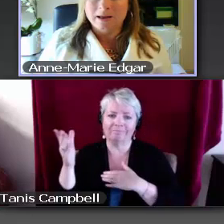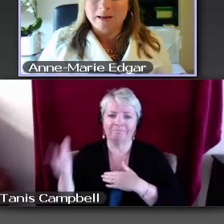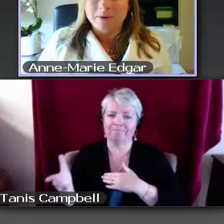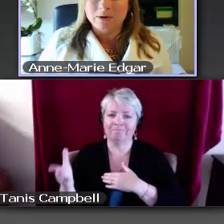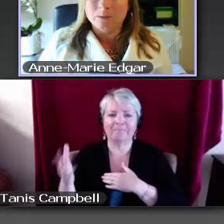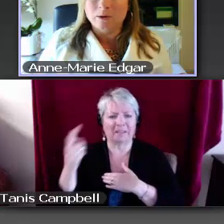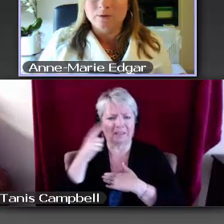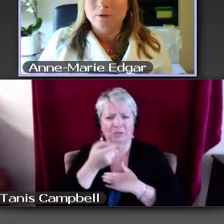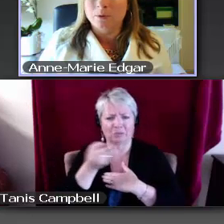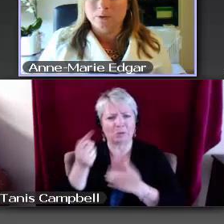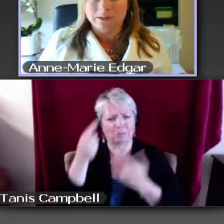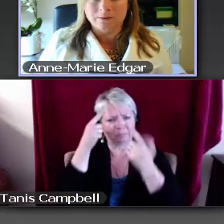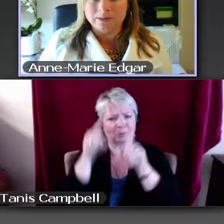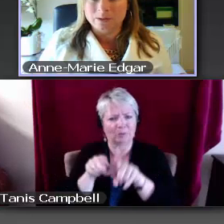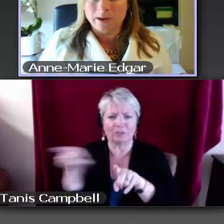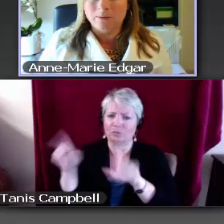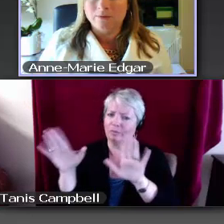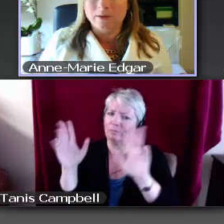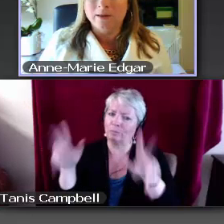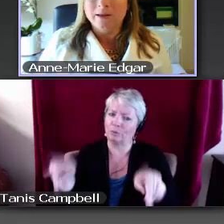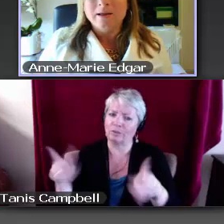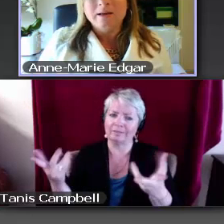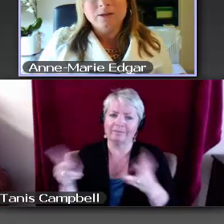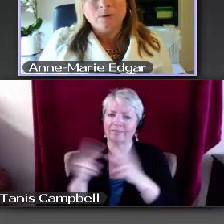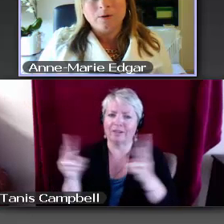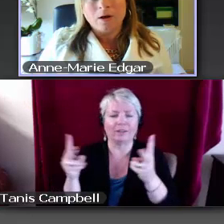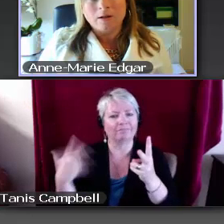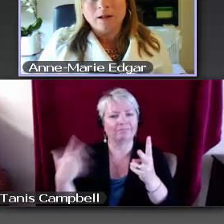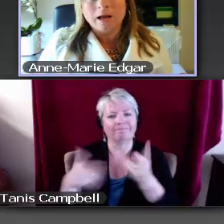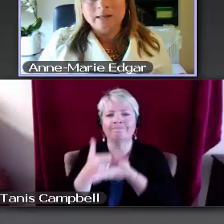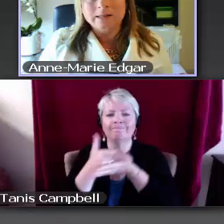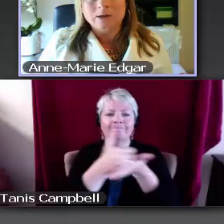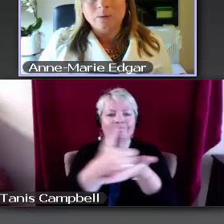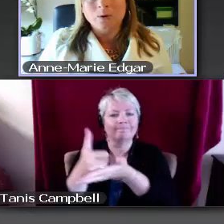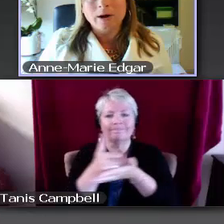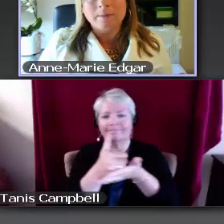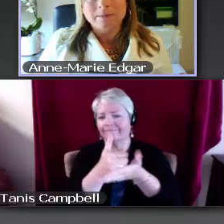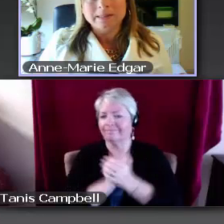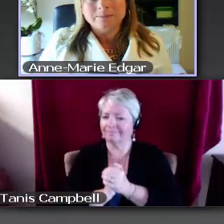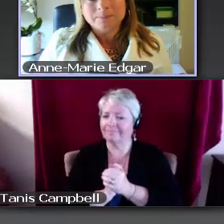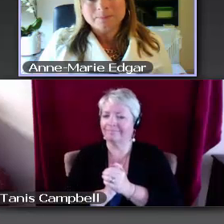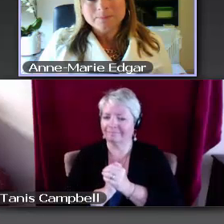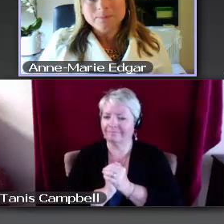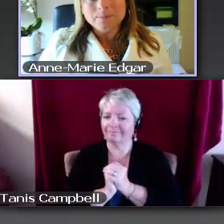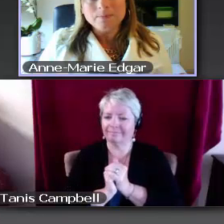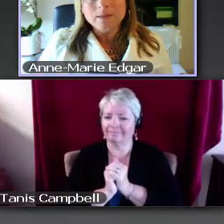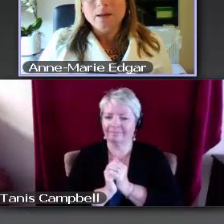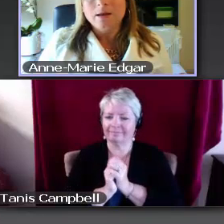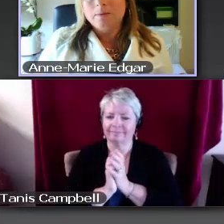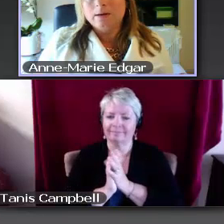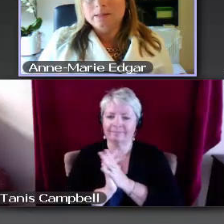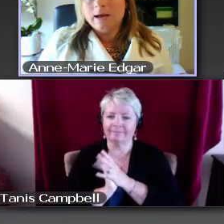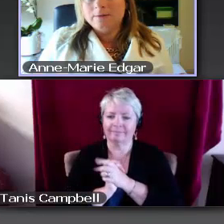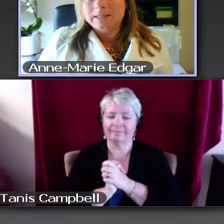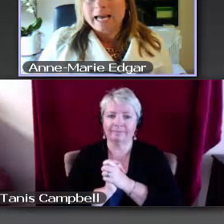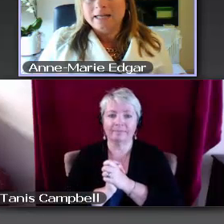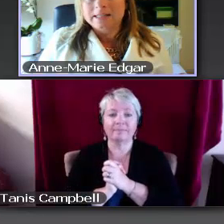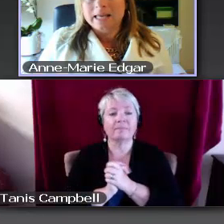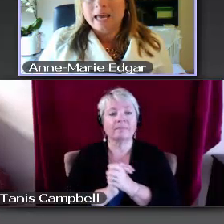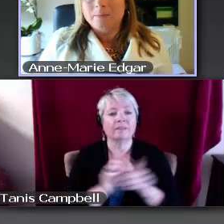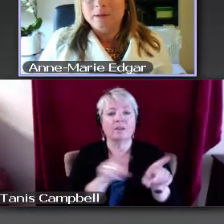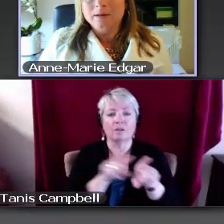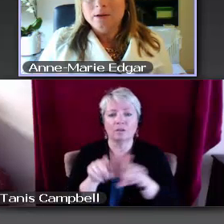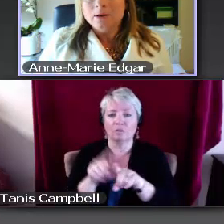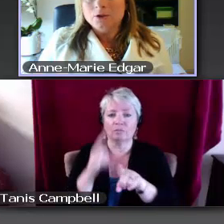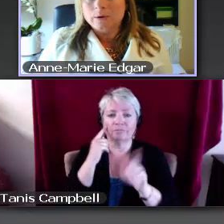me. Mary's a wonderful person and so helpful to all clients in our programs. We also have